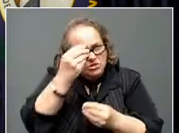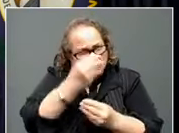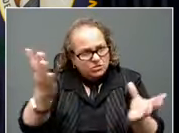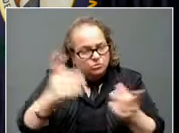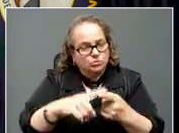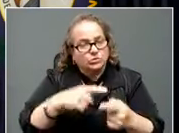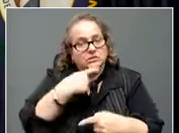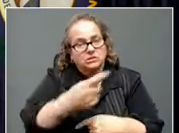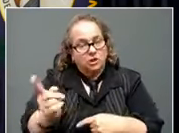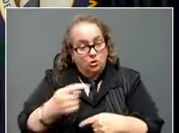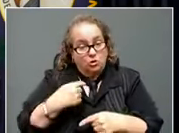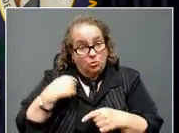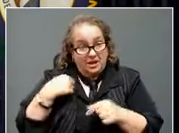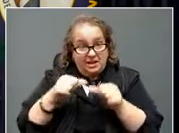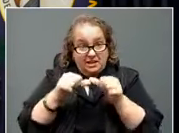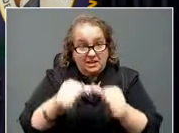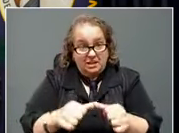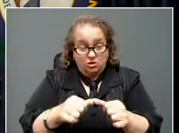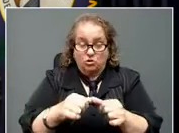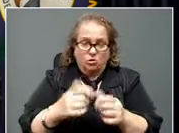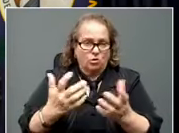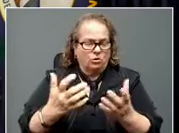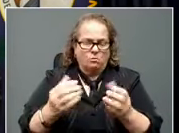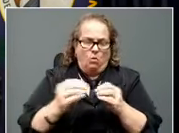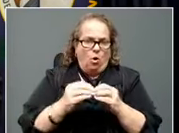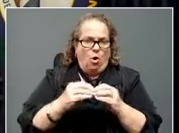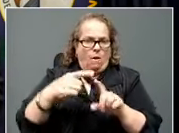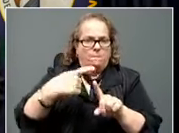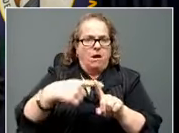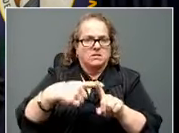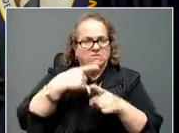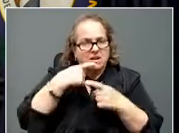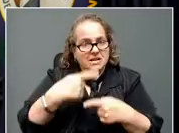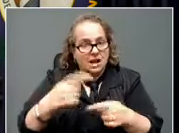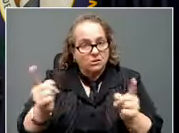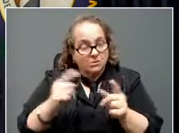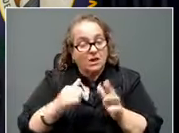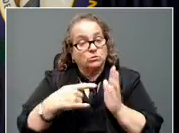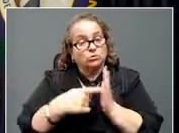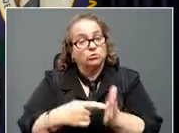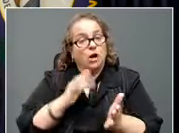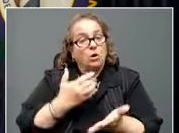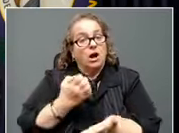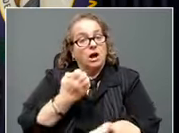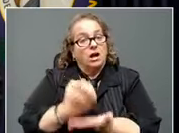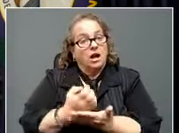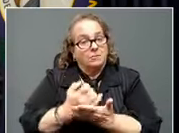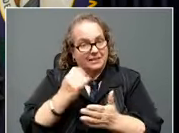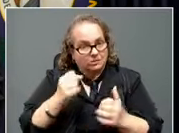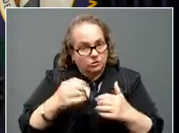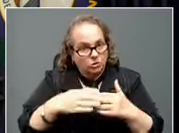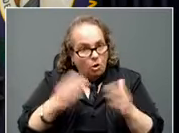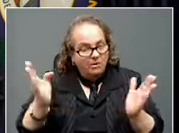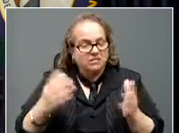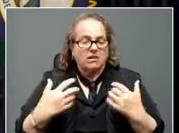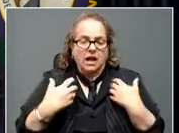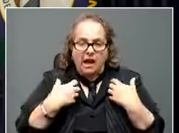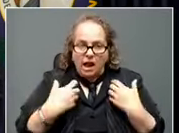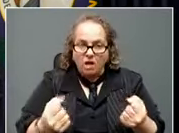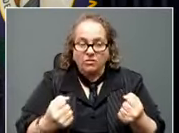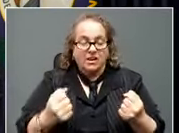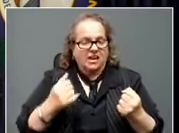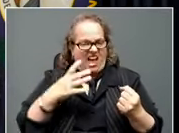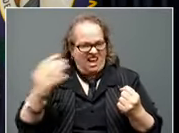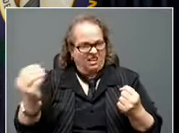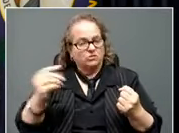of positive announcements that show that our economy is open, healthy, moving in the right